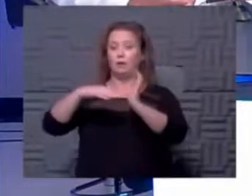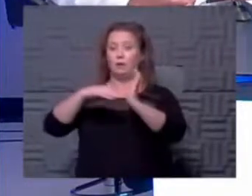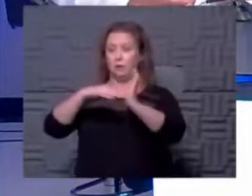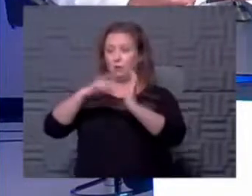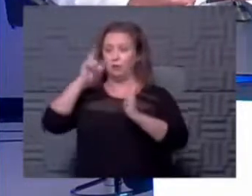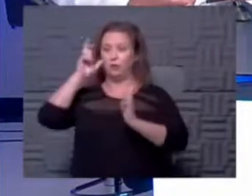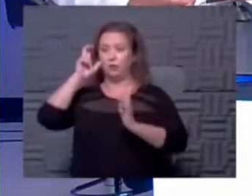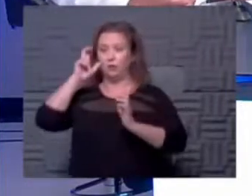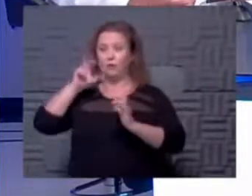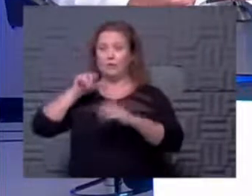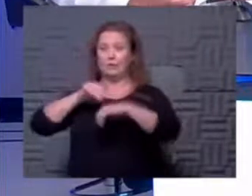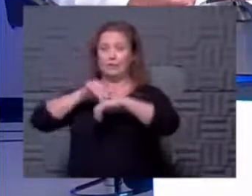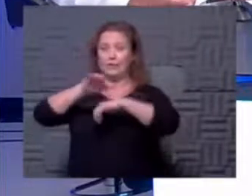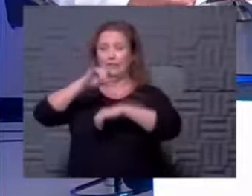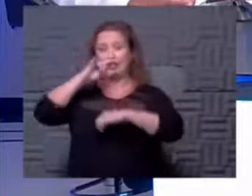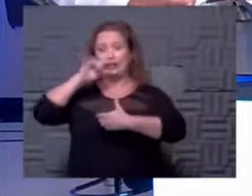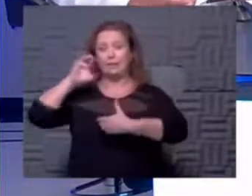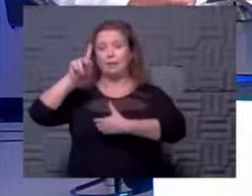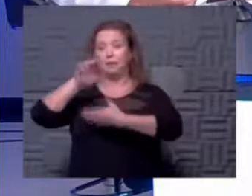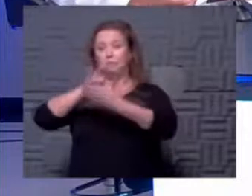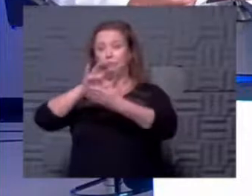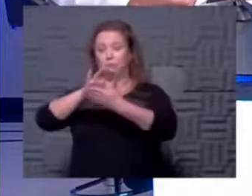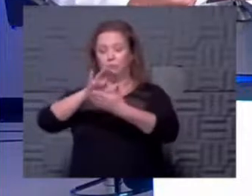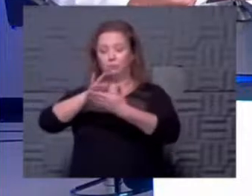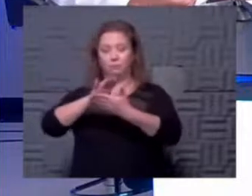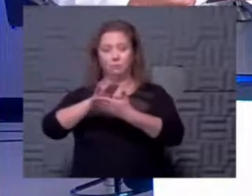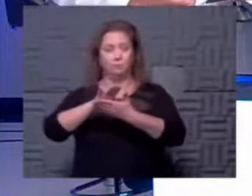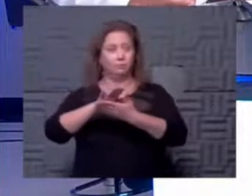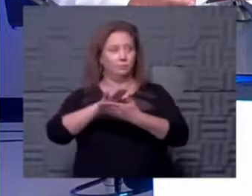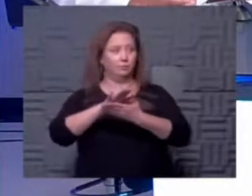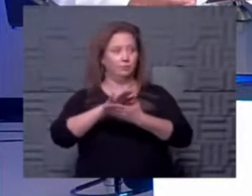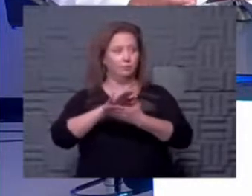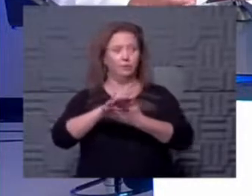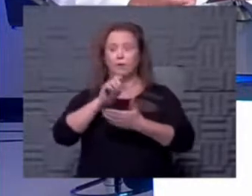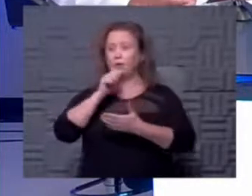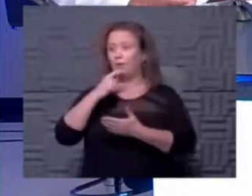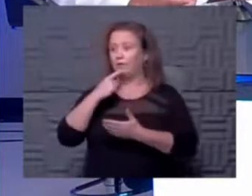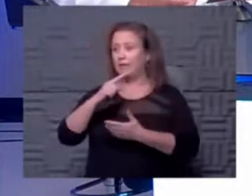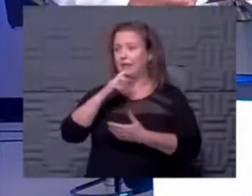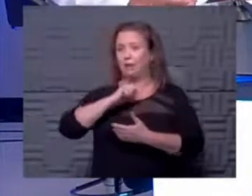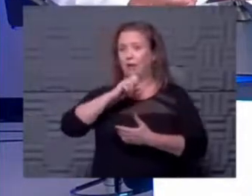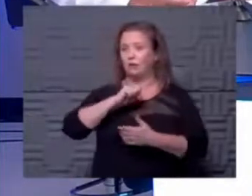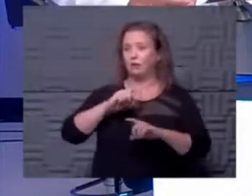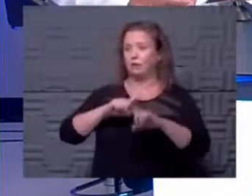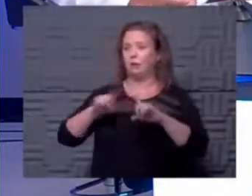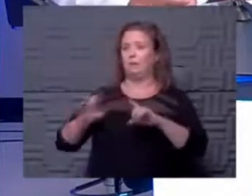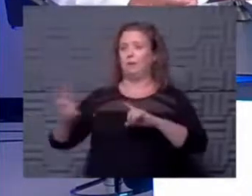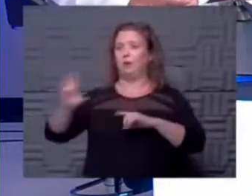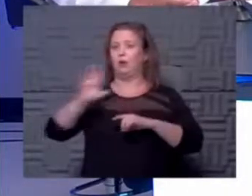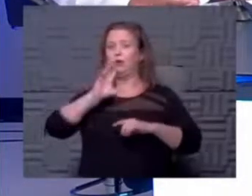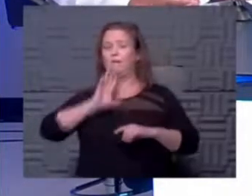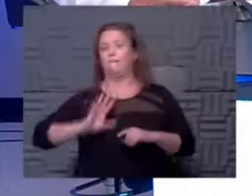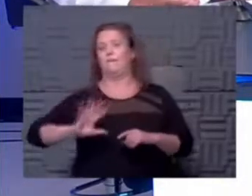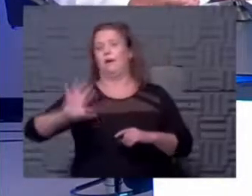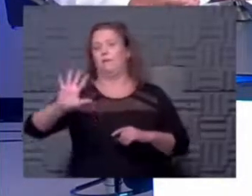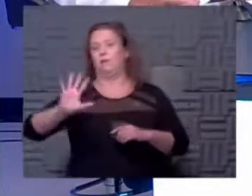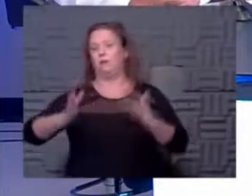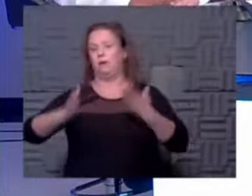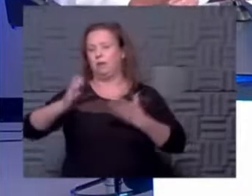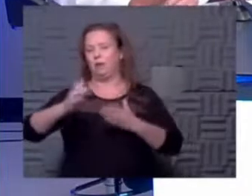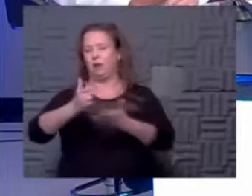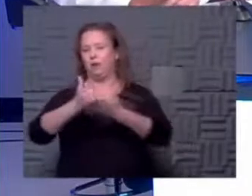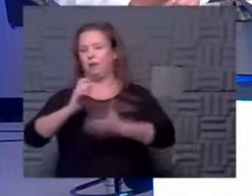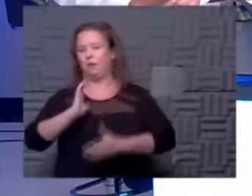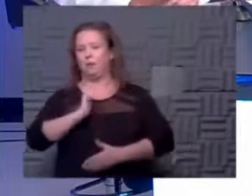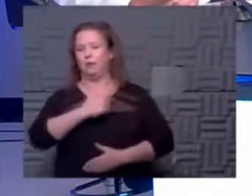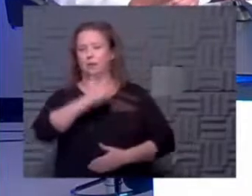Hawkinson say that he is sending his kids back to school. So you don't necessarily have to tell us their ages, but she was worried about her 5-year-old. And so maybe you can help us